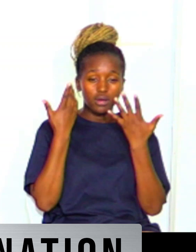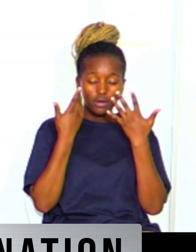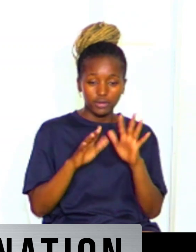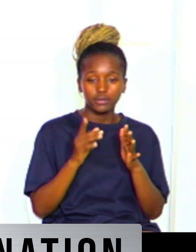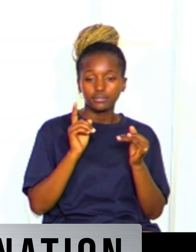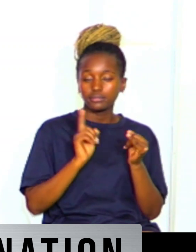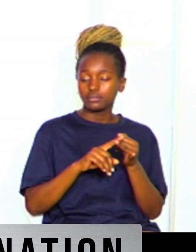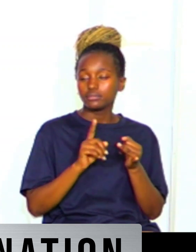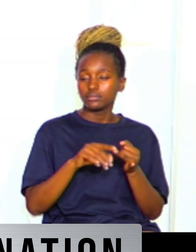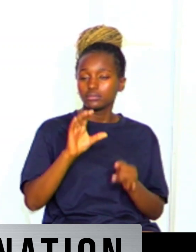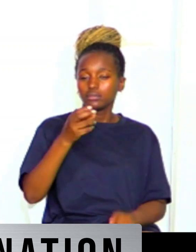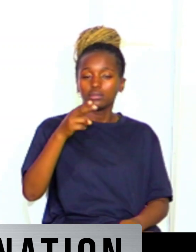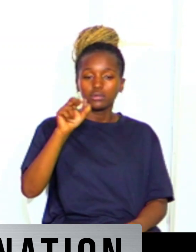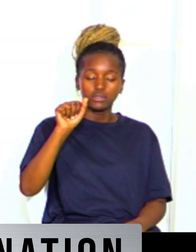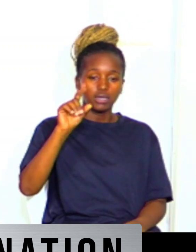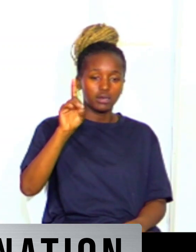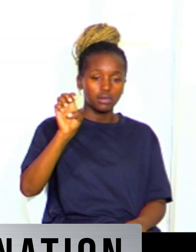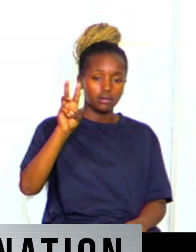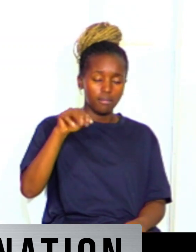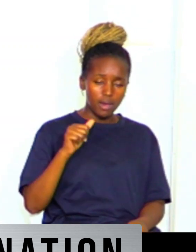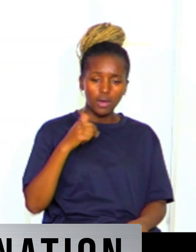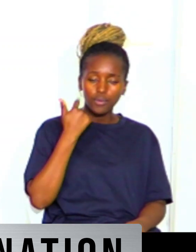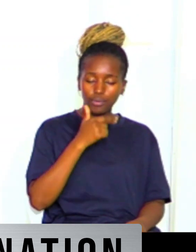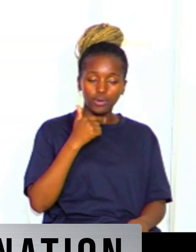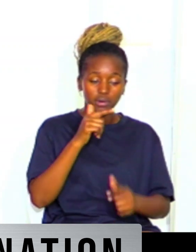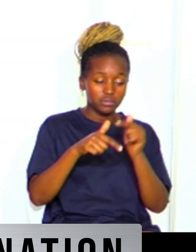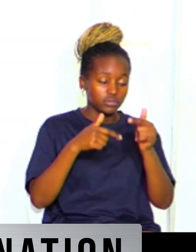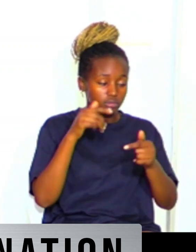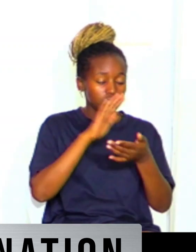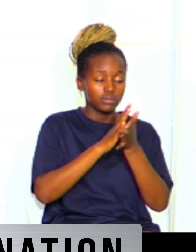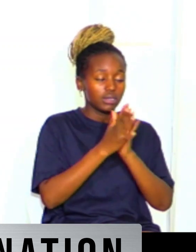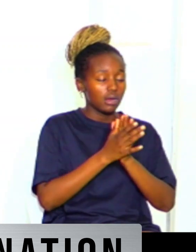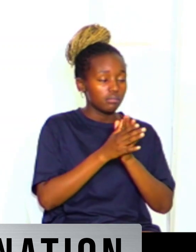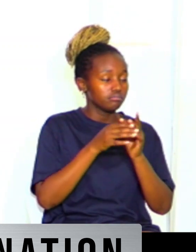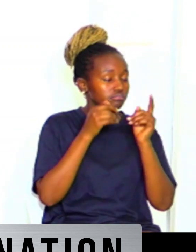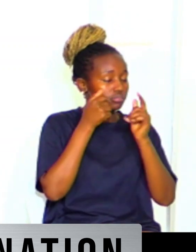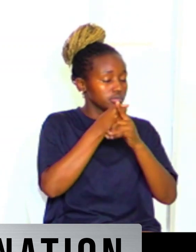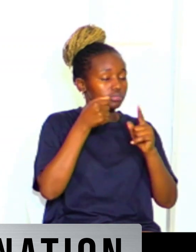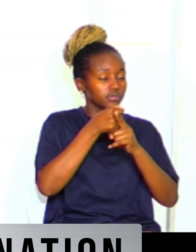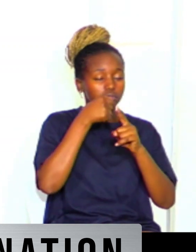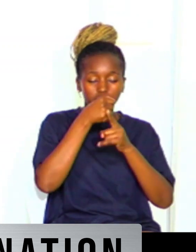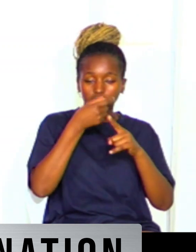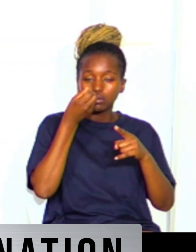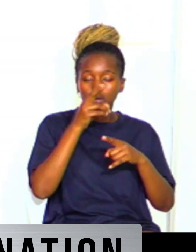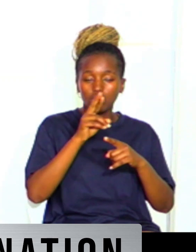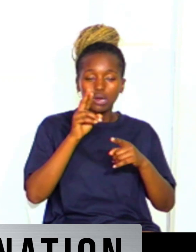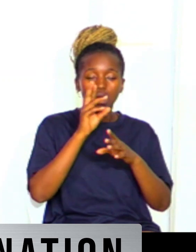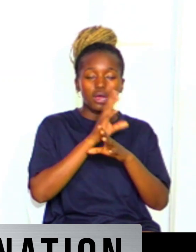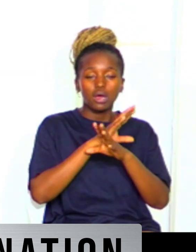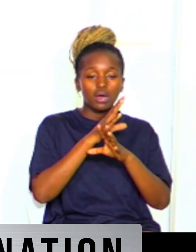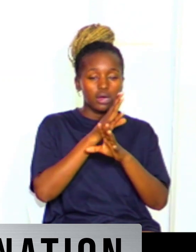are these people going to be in the ballot? And if not, uembe ni ule kwa Gachagua?